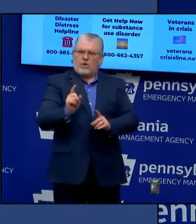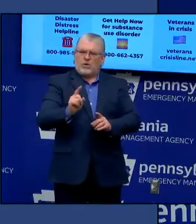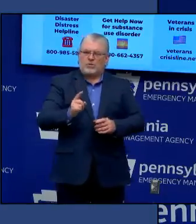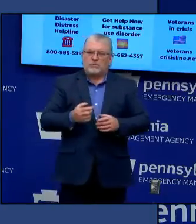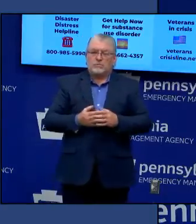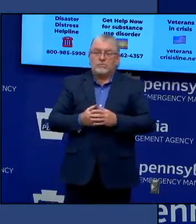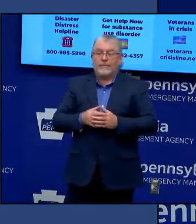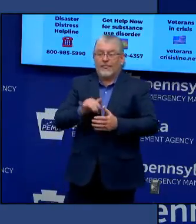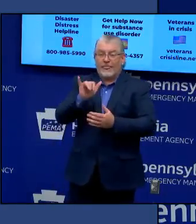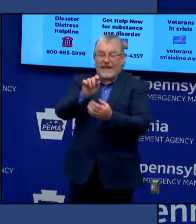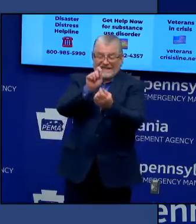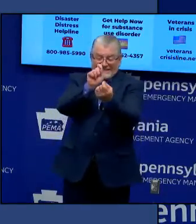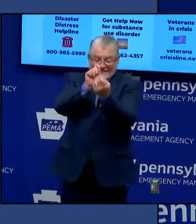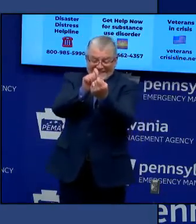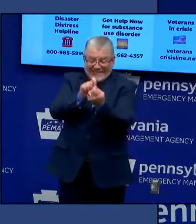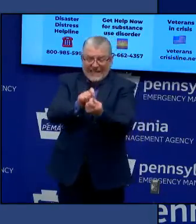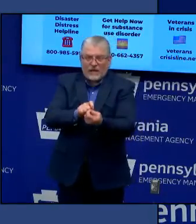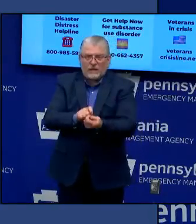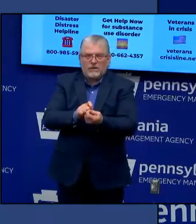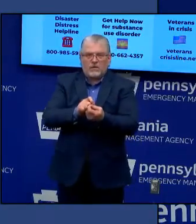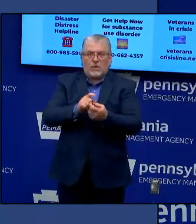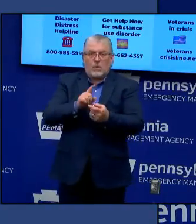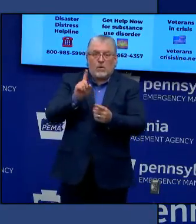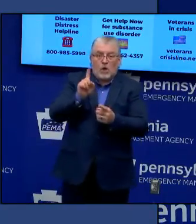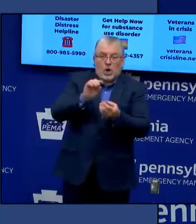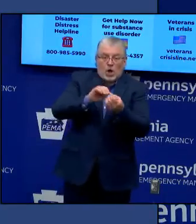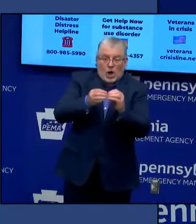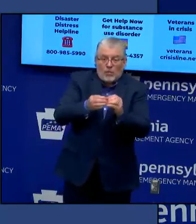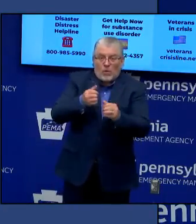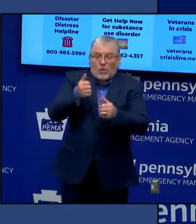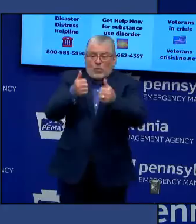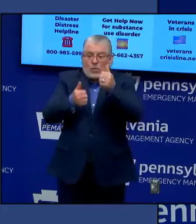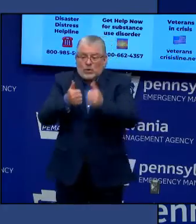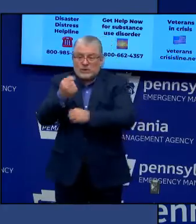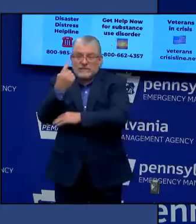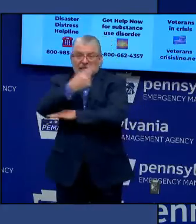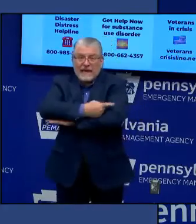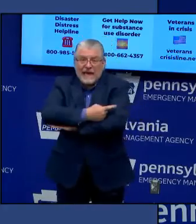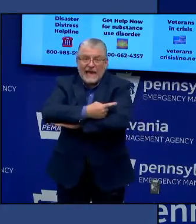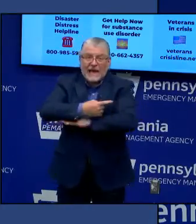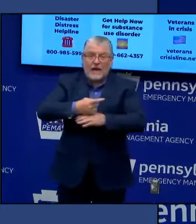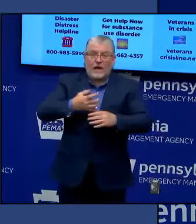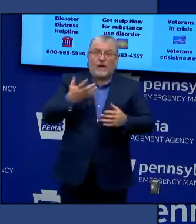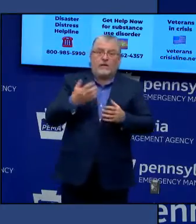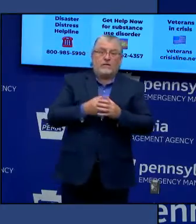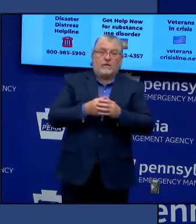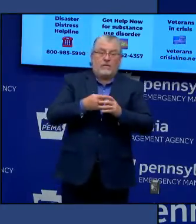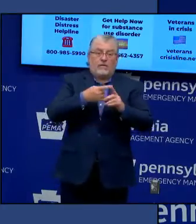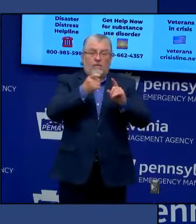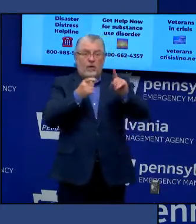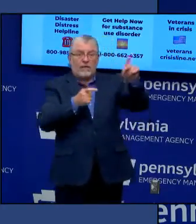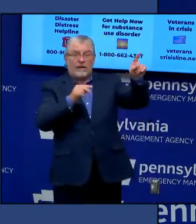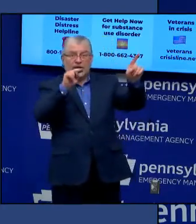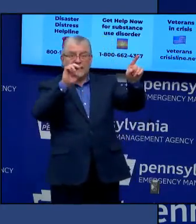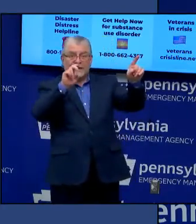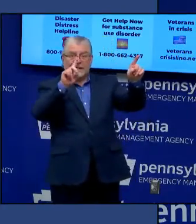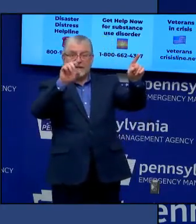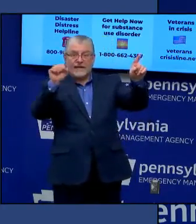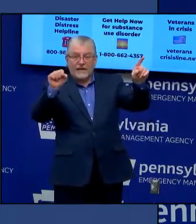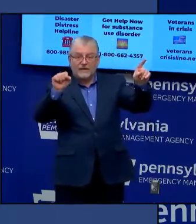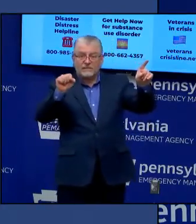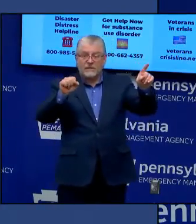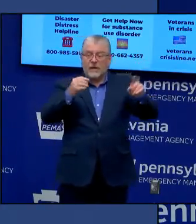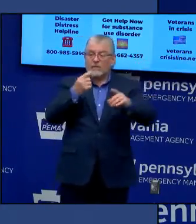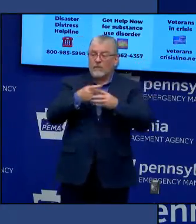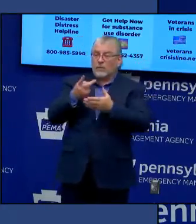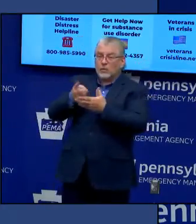specifics about what number came from our NEDS reporting system in the last day and what number came from the